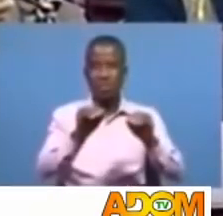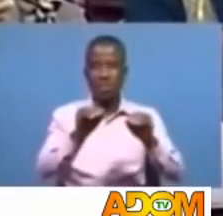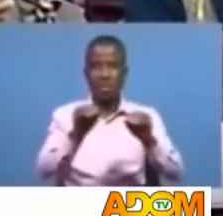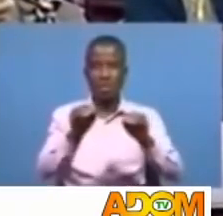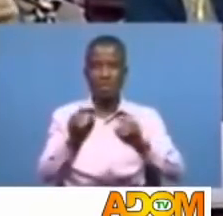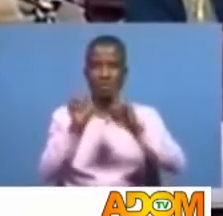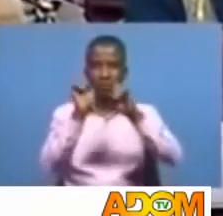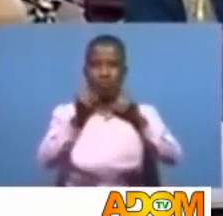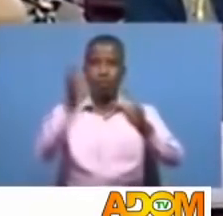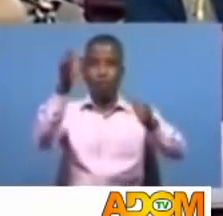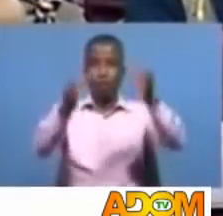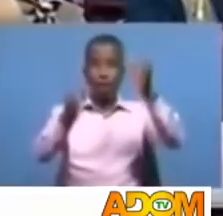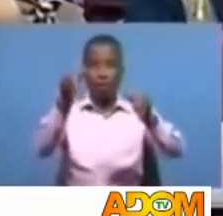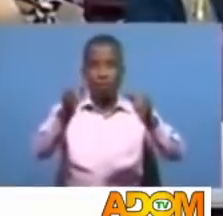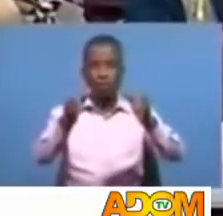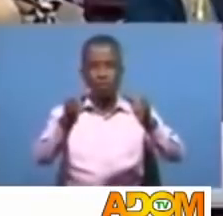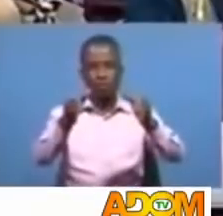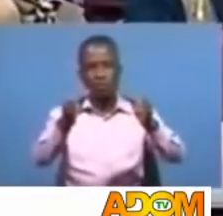court